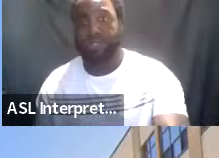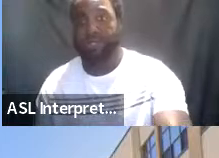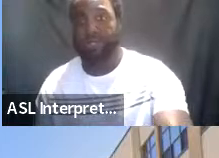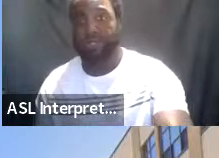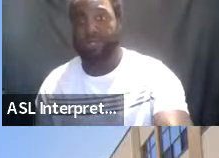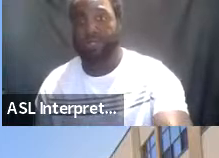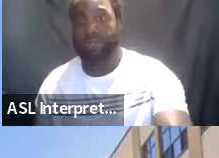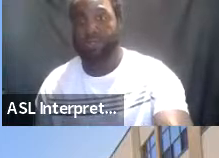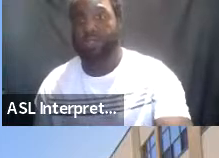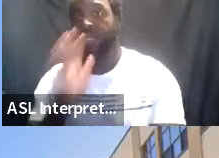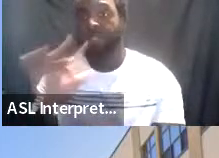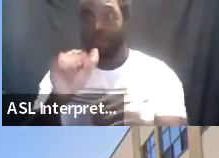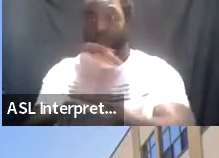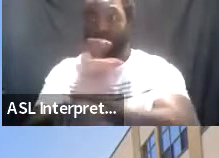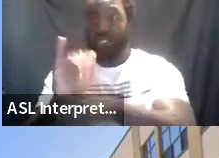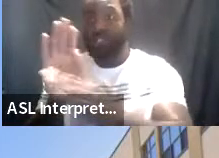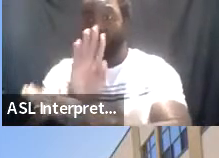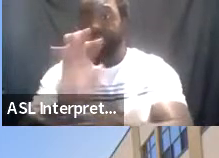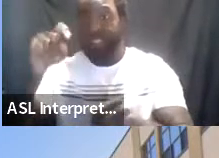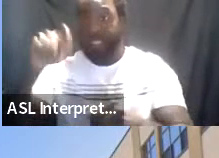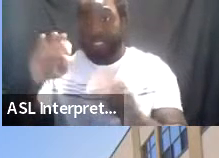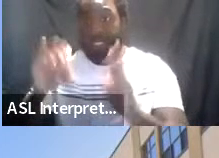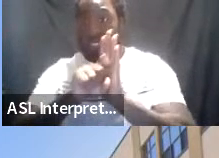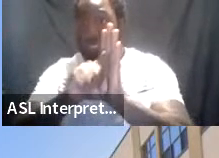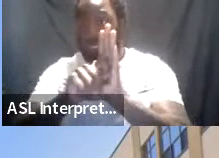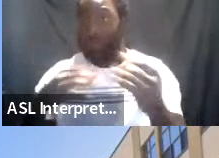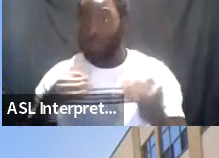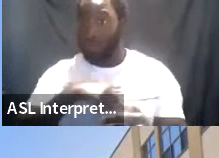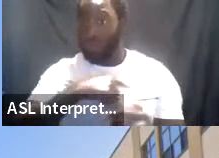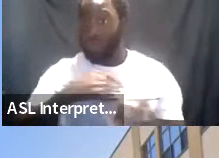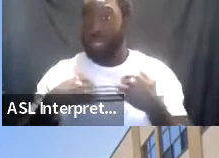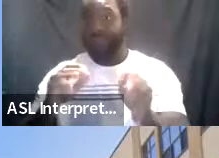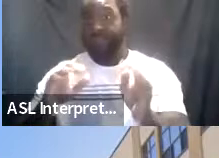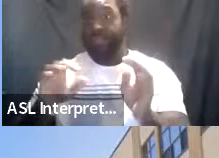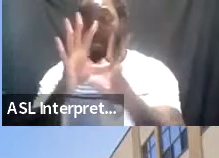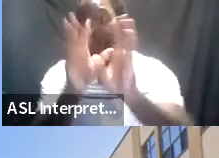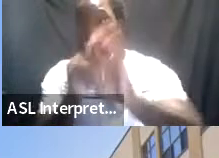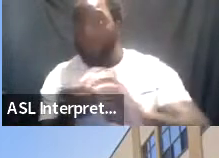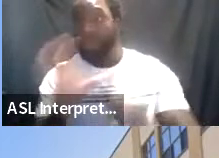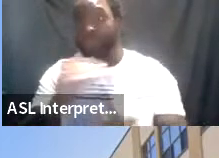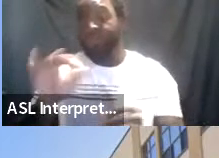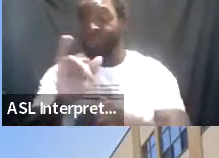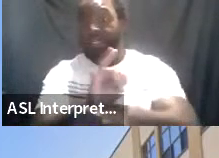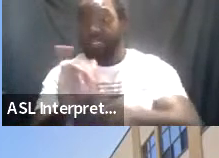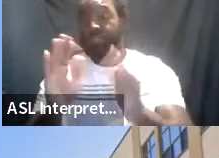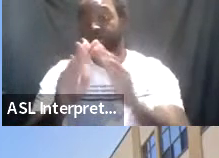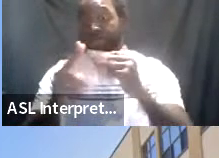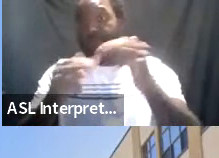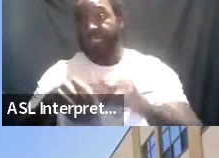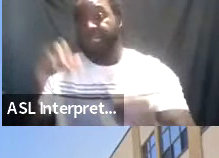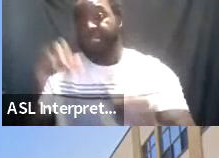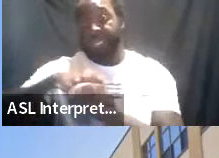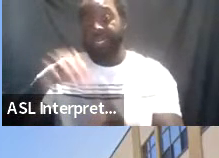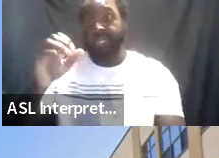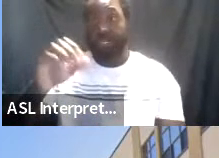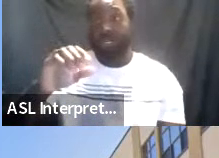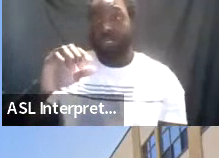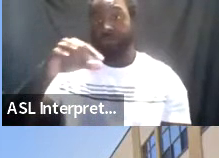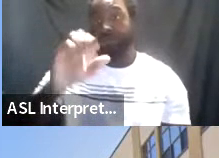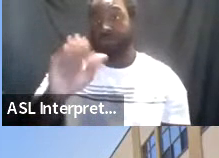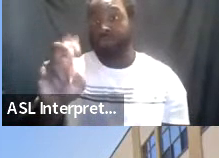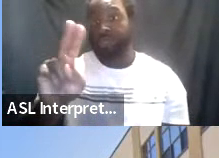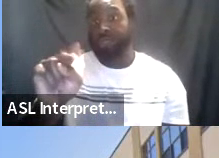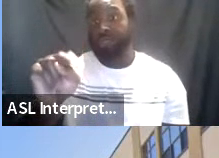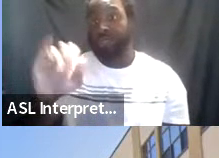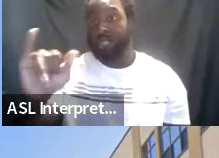Speaking of industrial businesses, in this example, we have an owner of an industrial building in Sunnyside, Queens. It's the 1-story building on the left-hand side